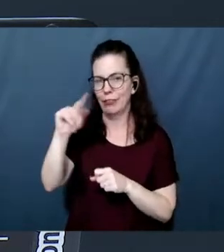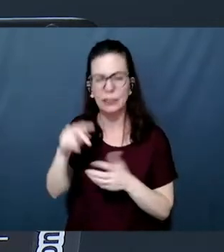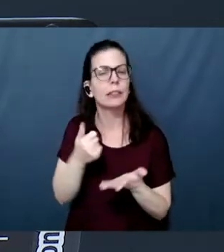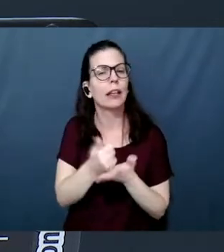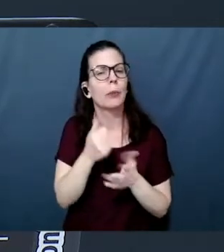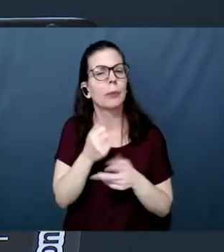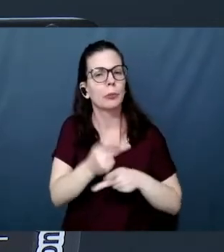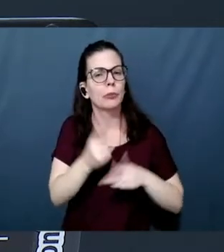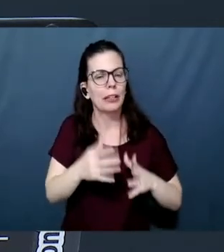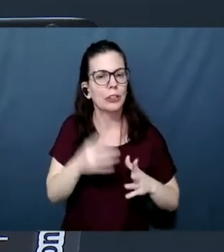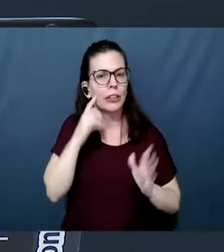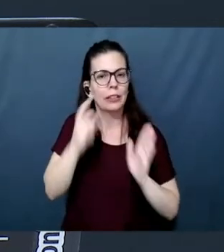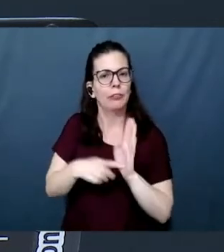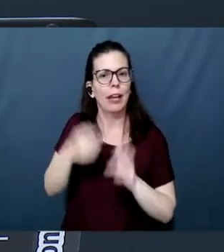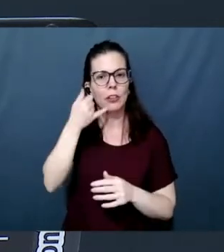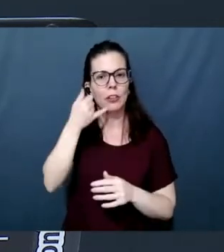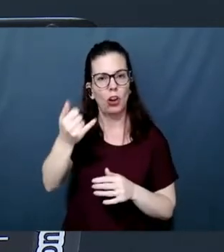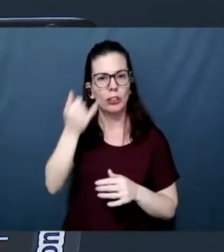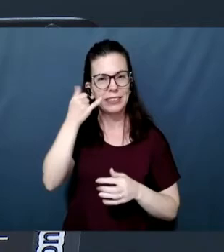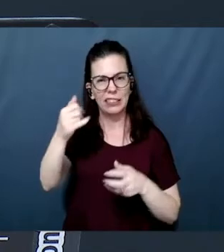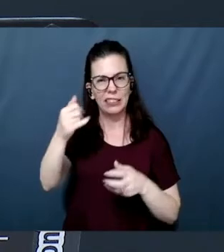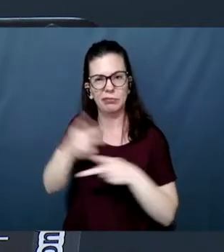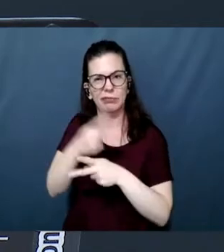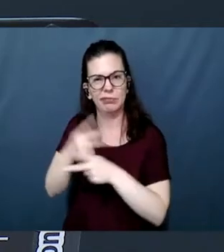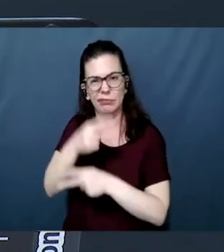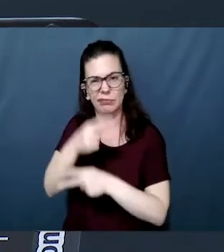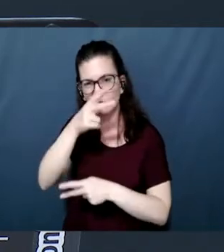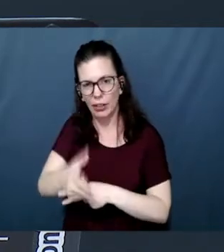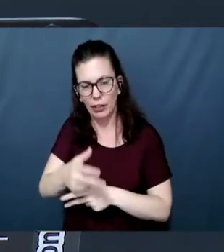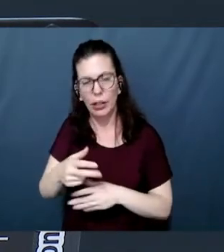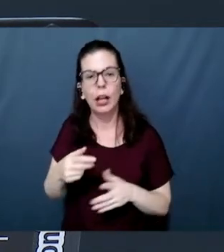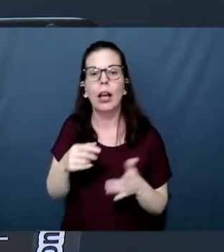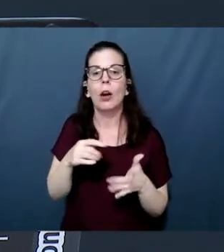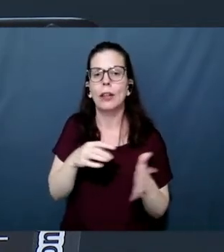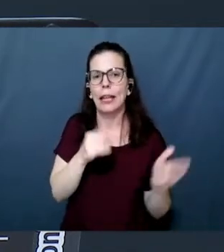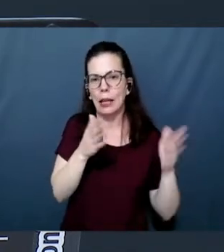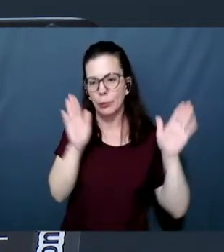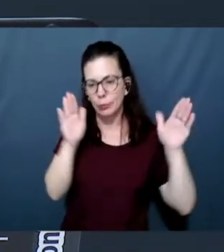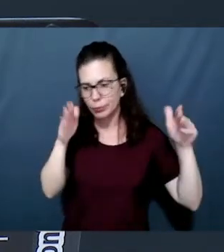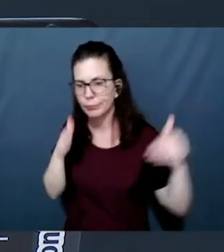then helping them get the attention to the agents when needed. So